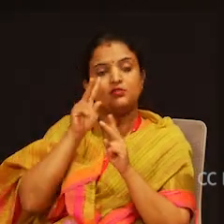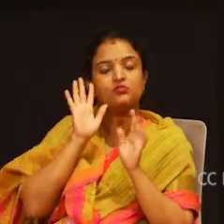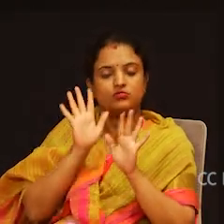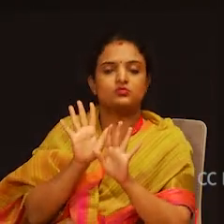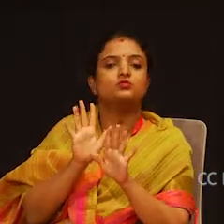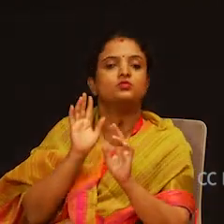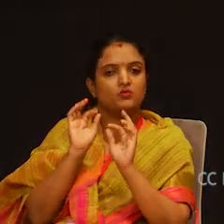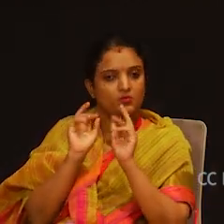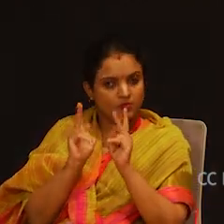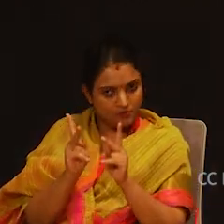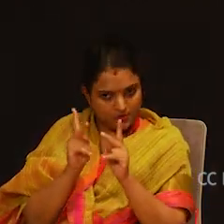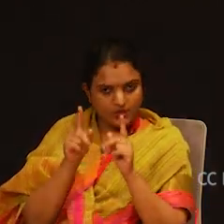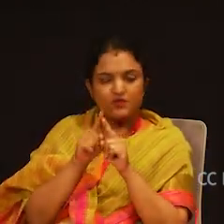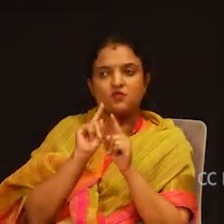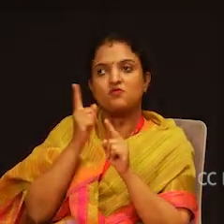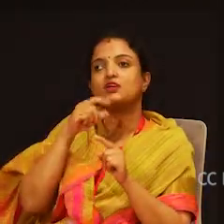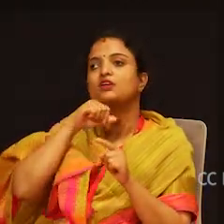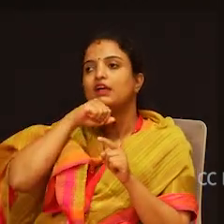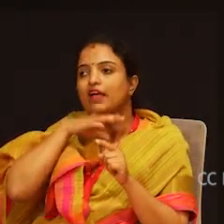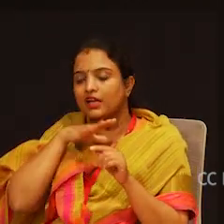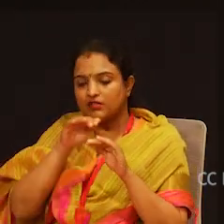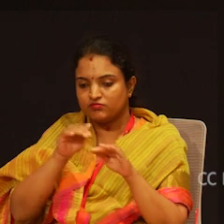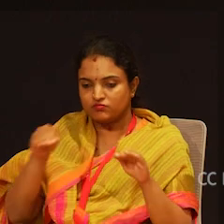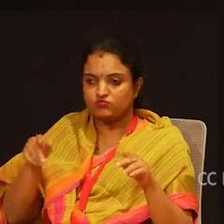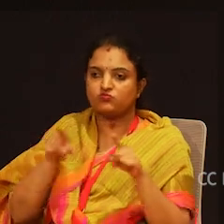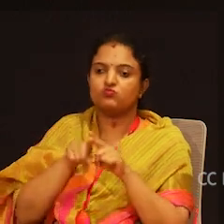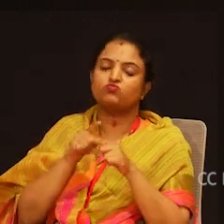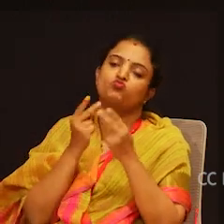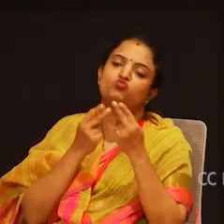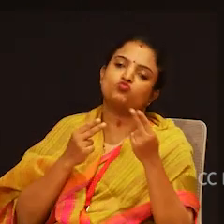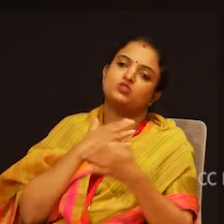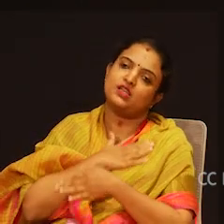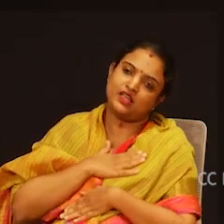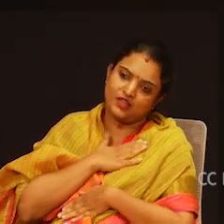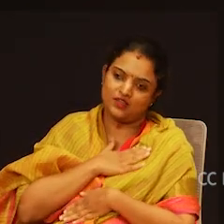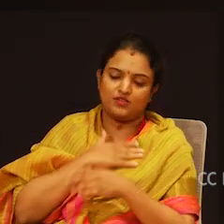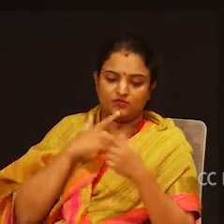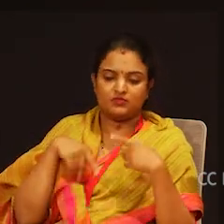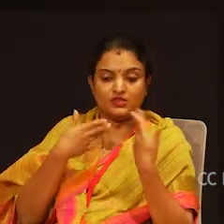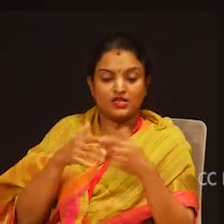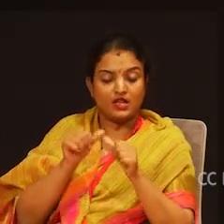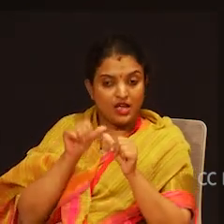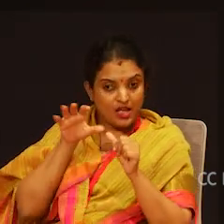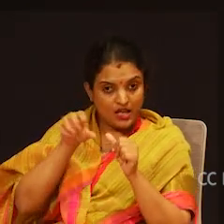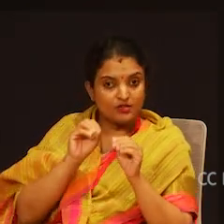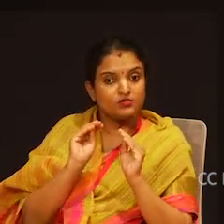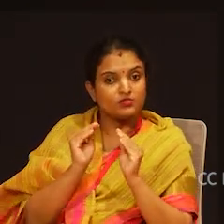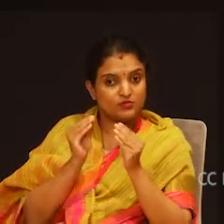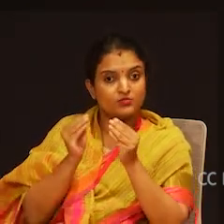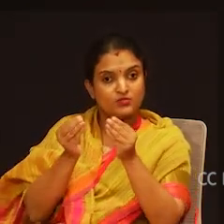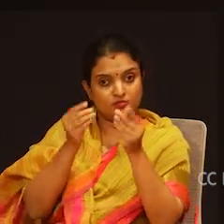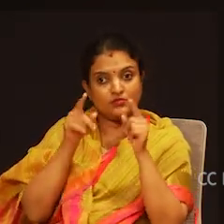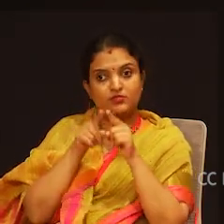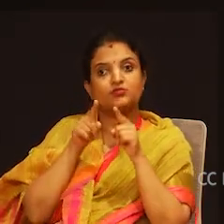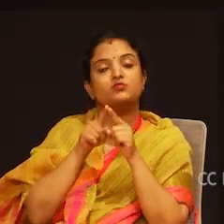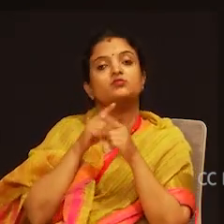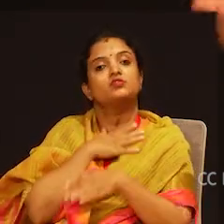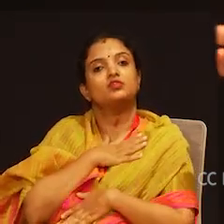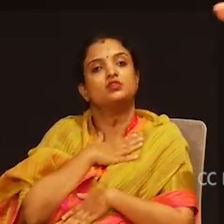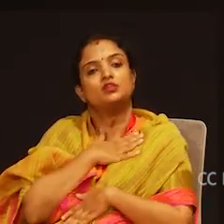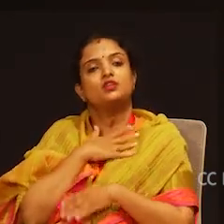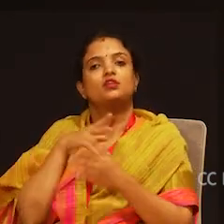said, let's take young children, let's make them enjoy their stories, and let's make them accessible so that they can then